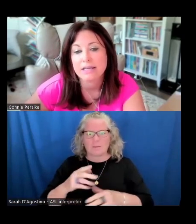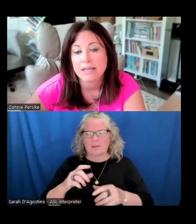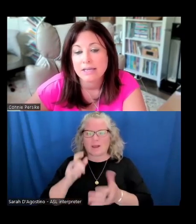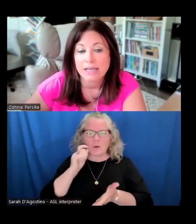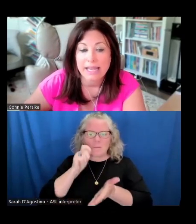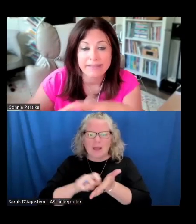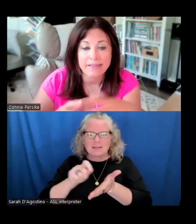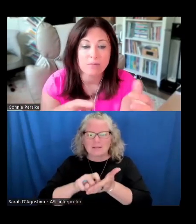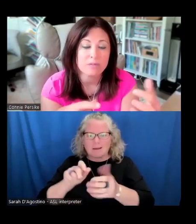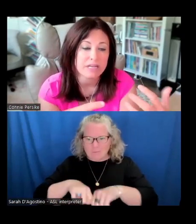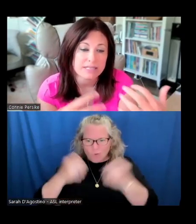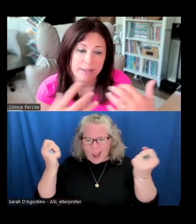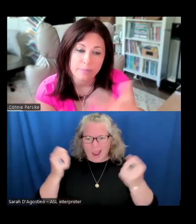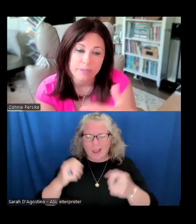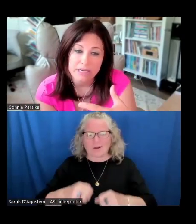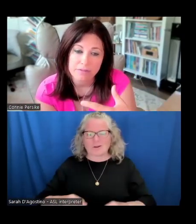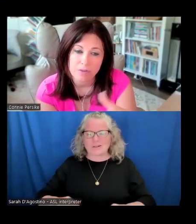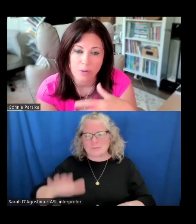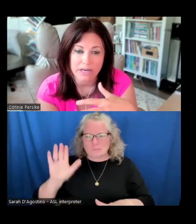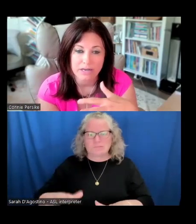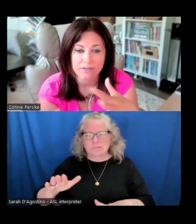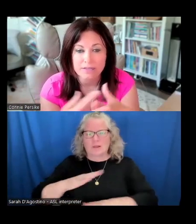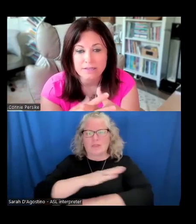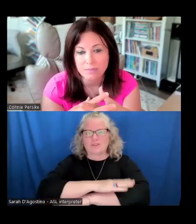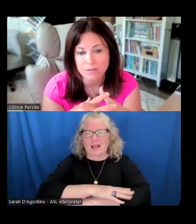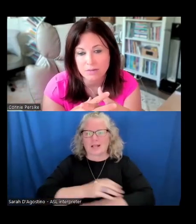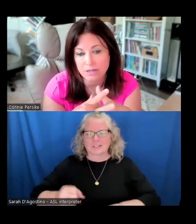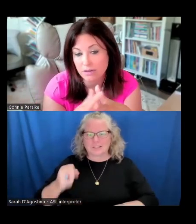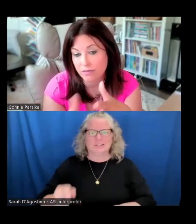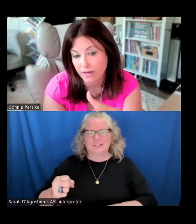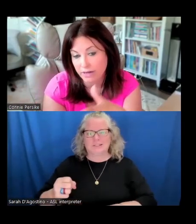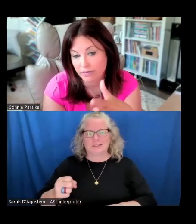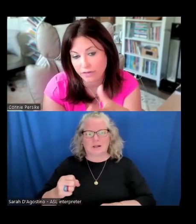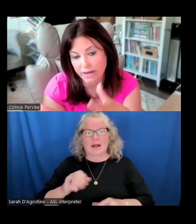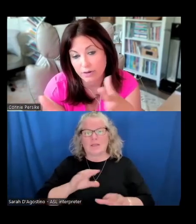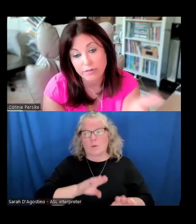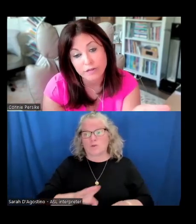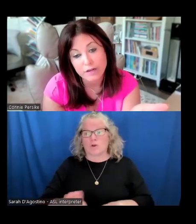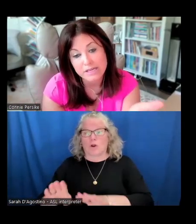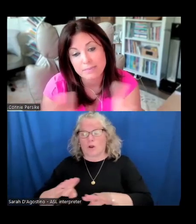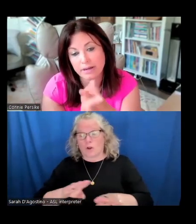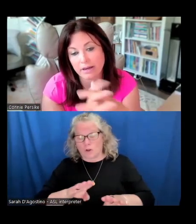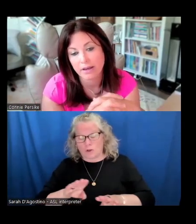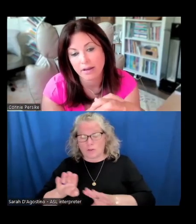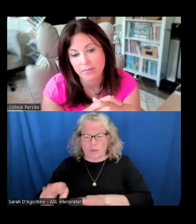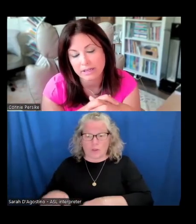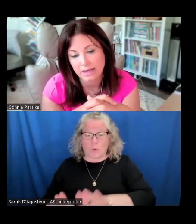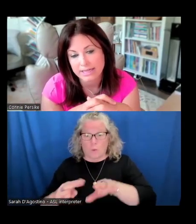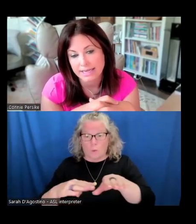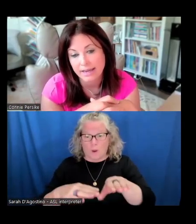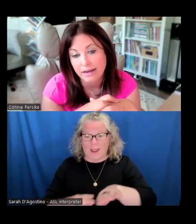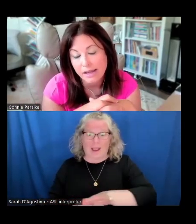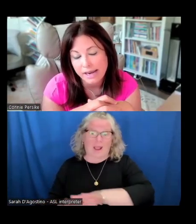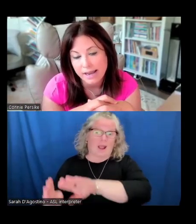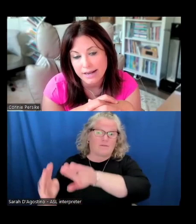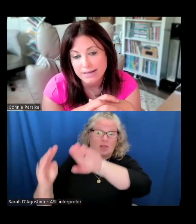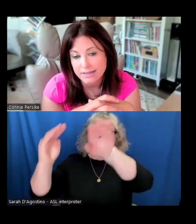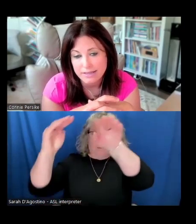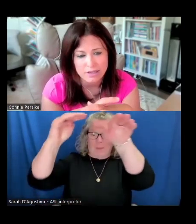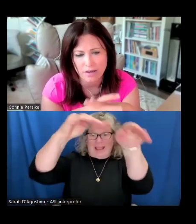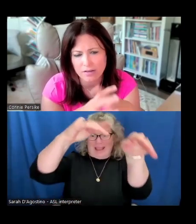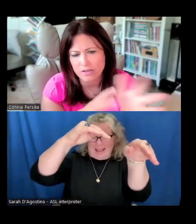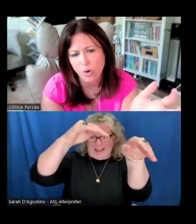desk. And then when we get to that peak of the wave, that's going to be when either fight, flight, or freeze kicks in.